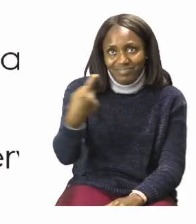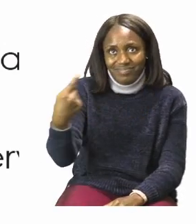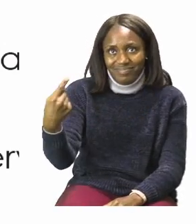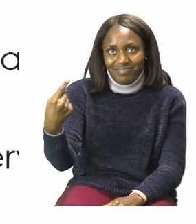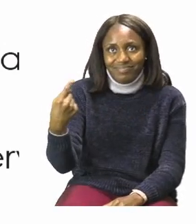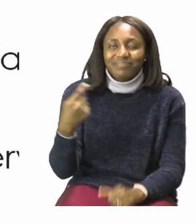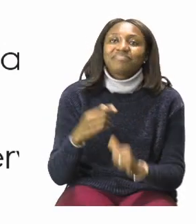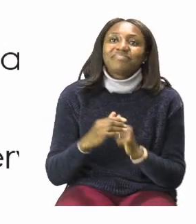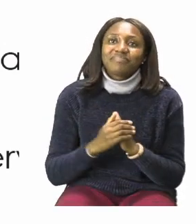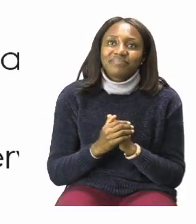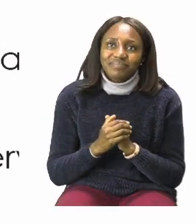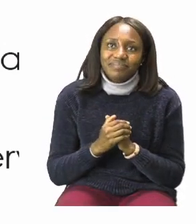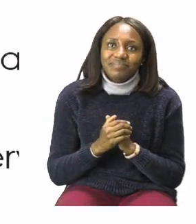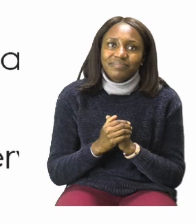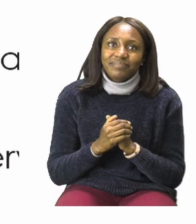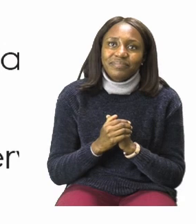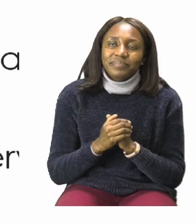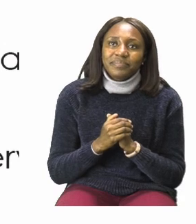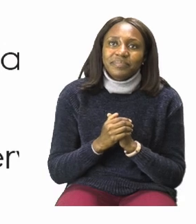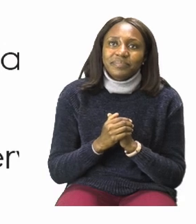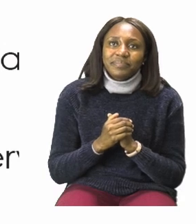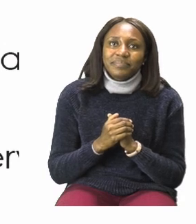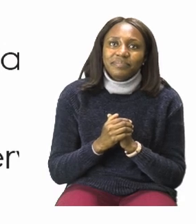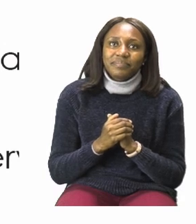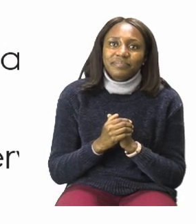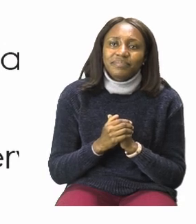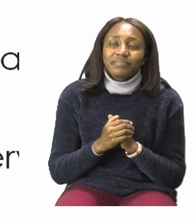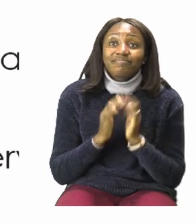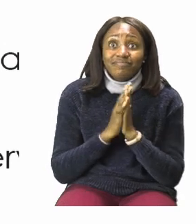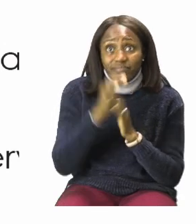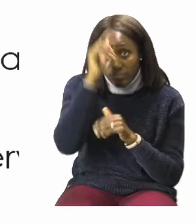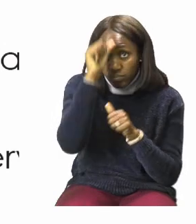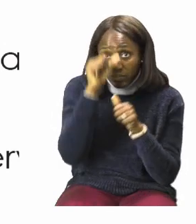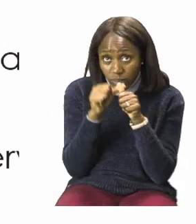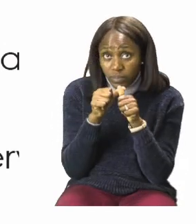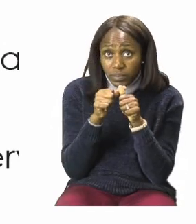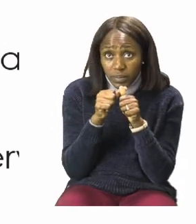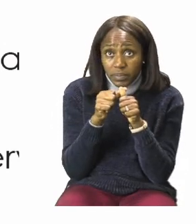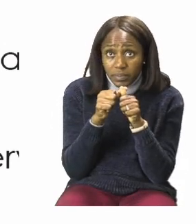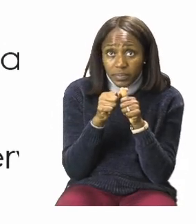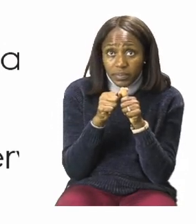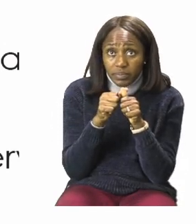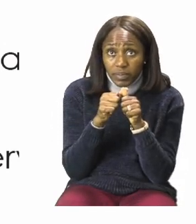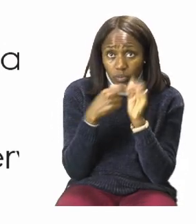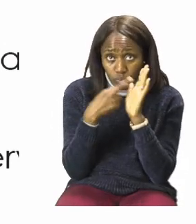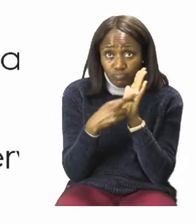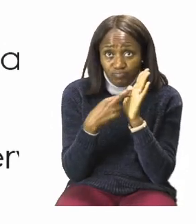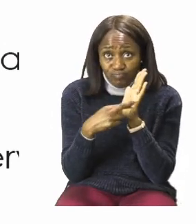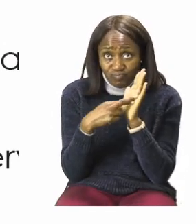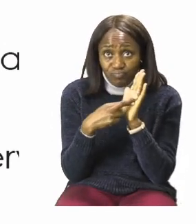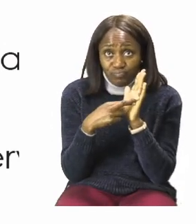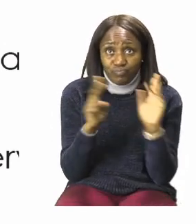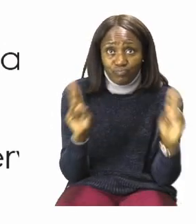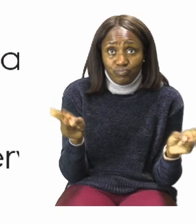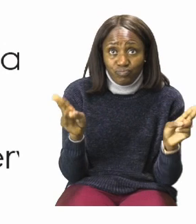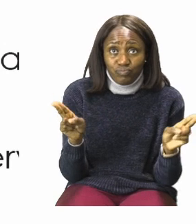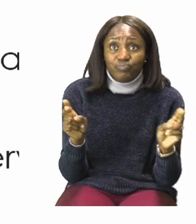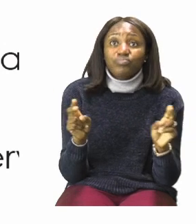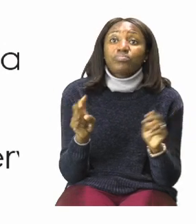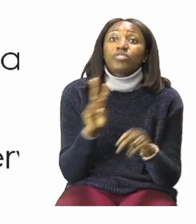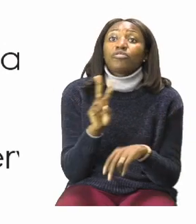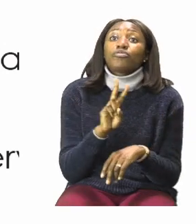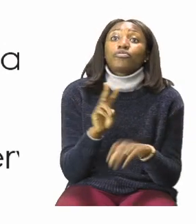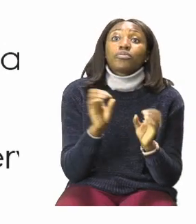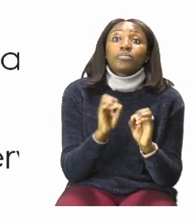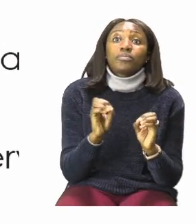brackets into past tense. Remember to say it out loud so that you don't get confused. Try and change the